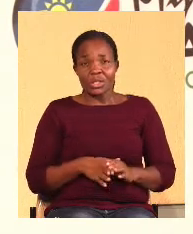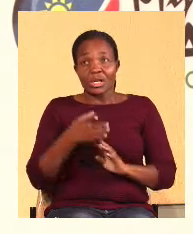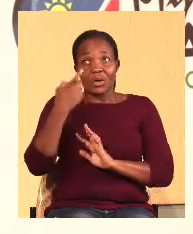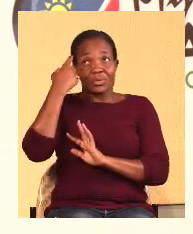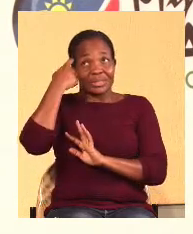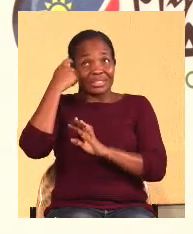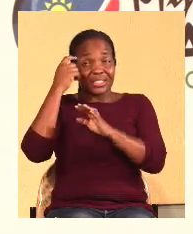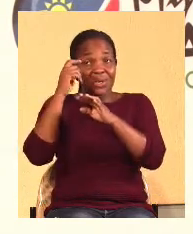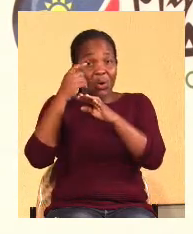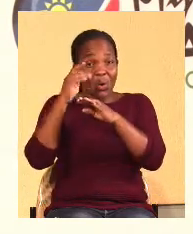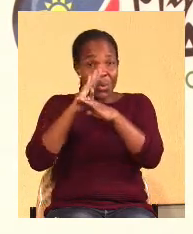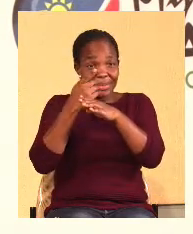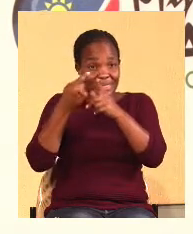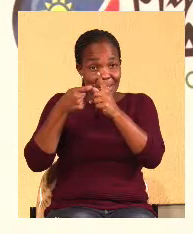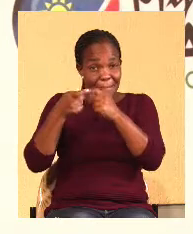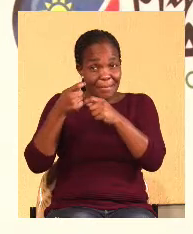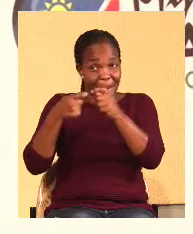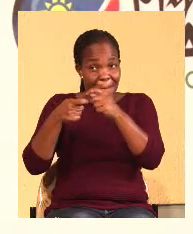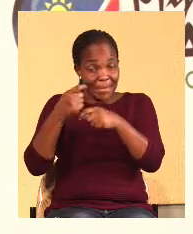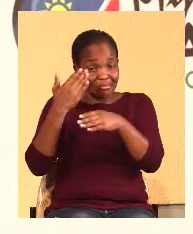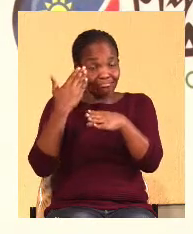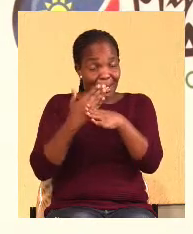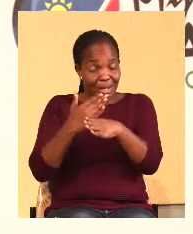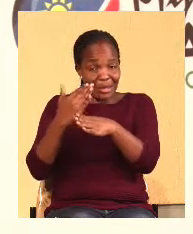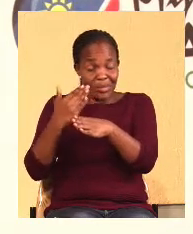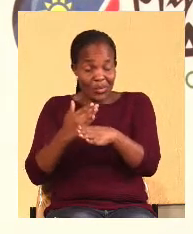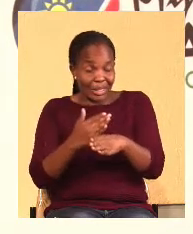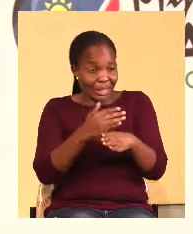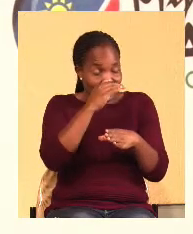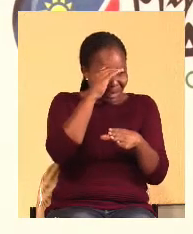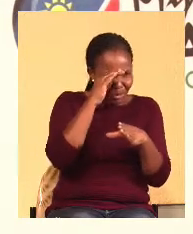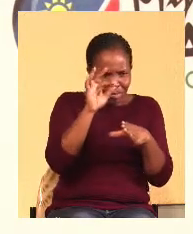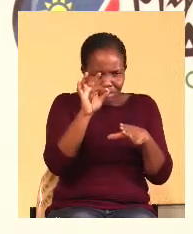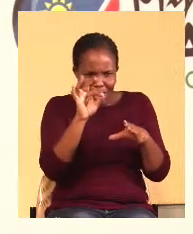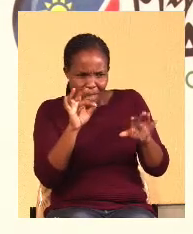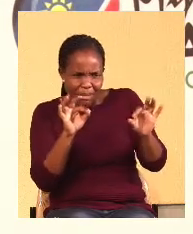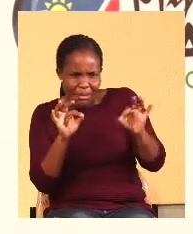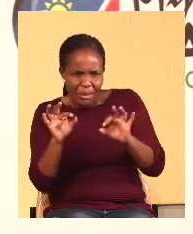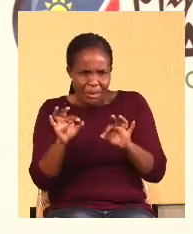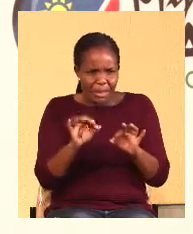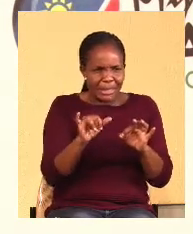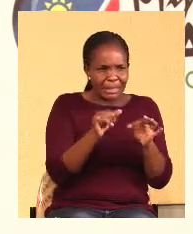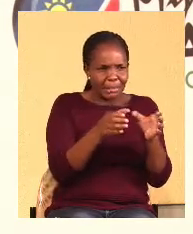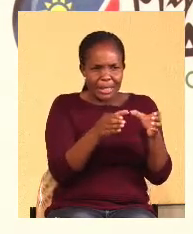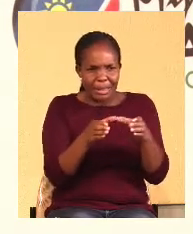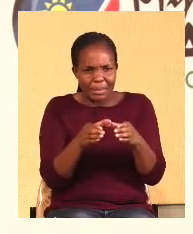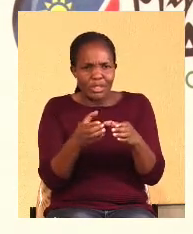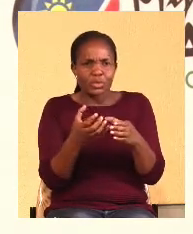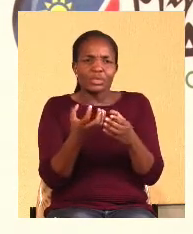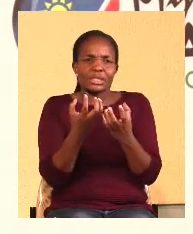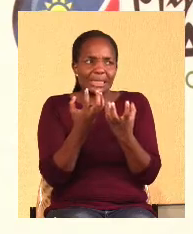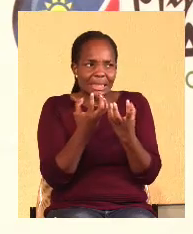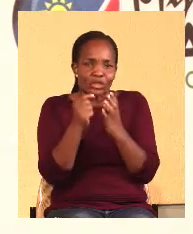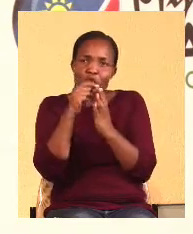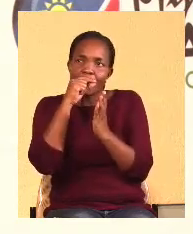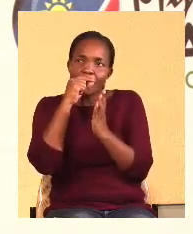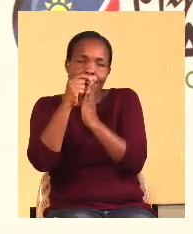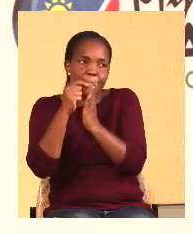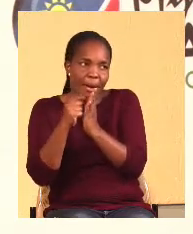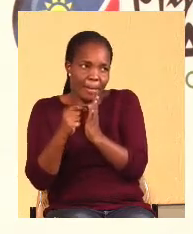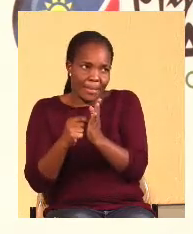is engaged in identifying some of those entities that are required to register, just to